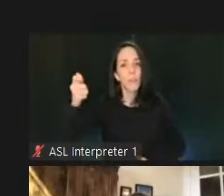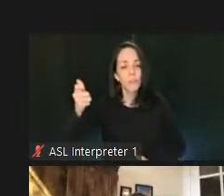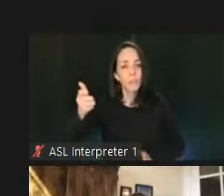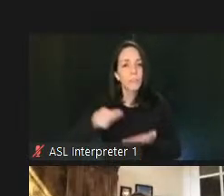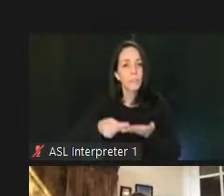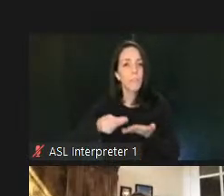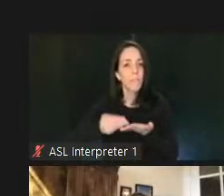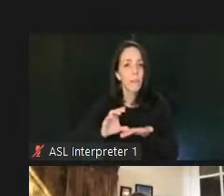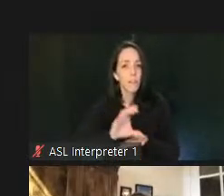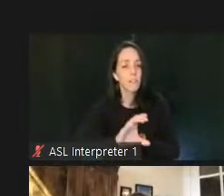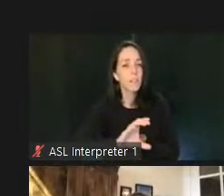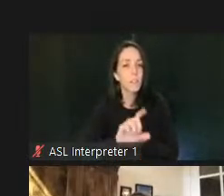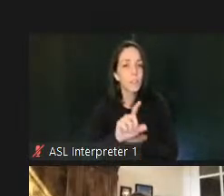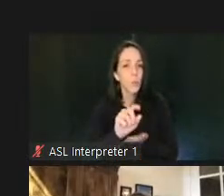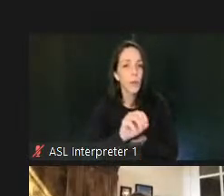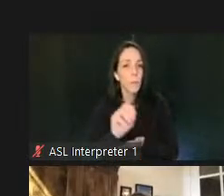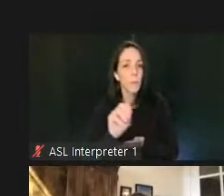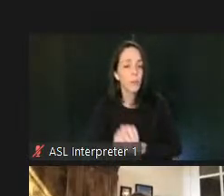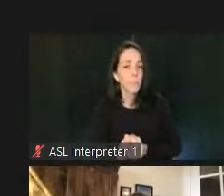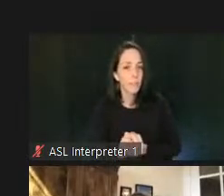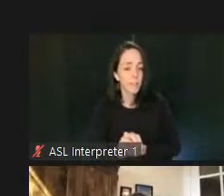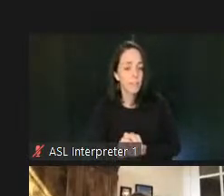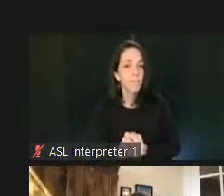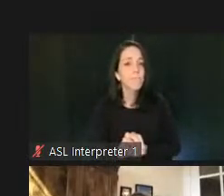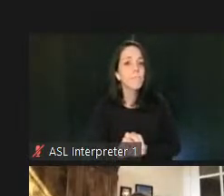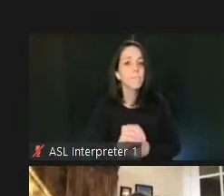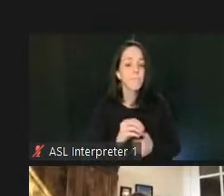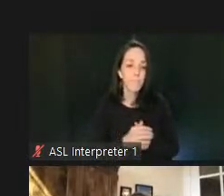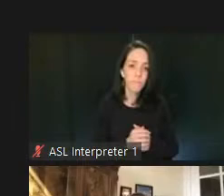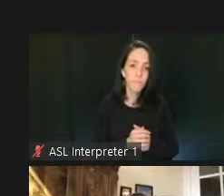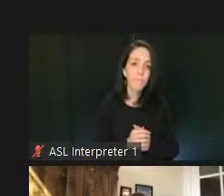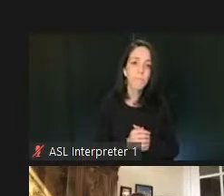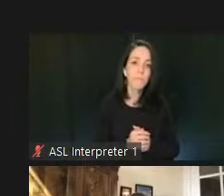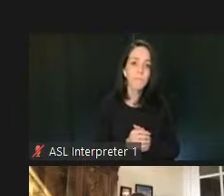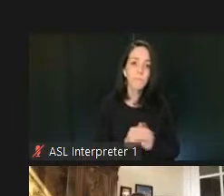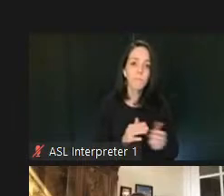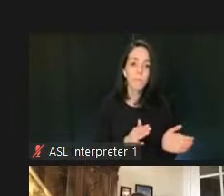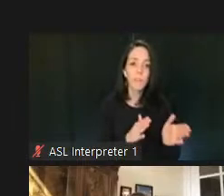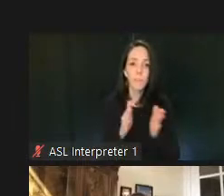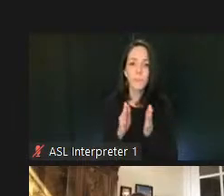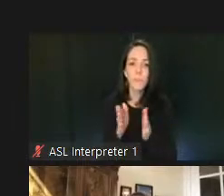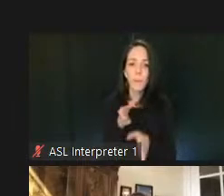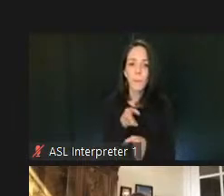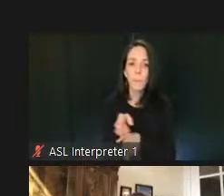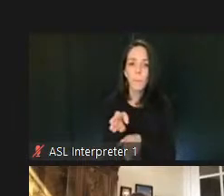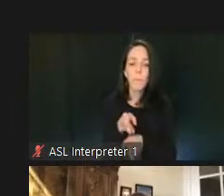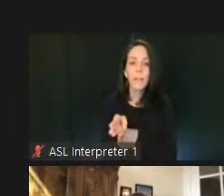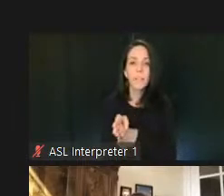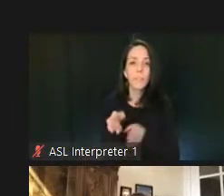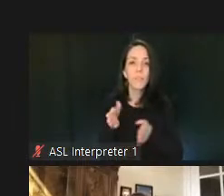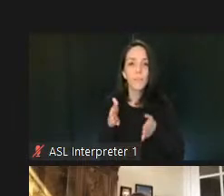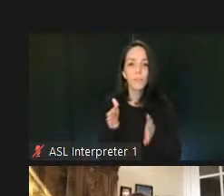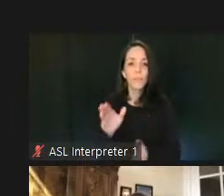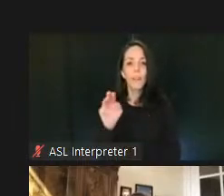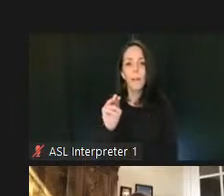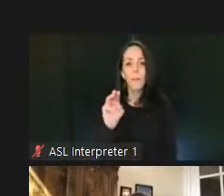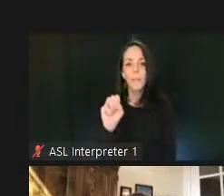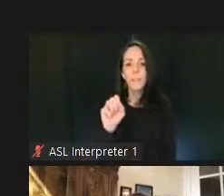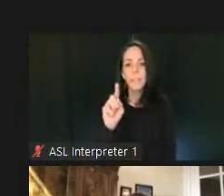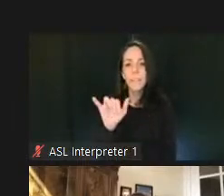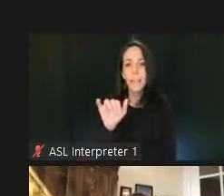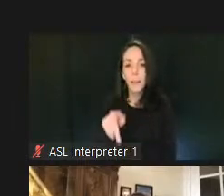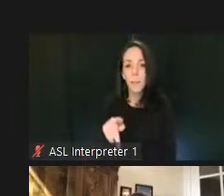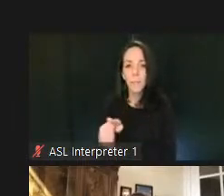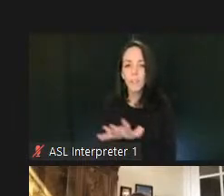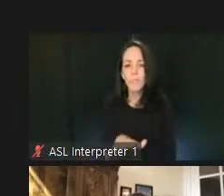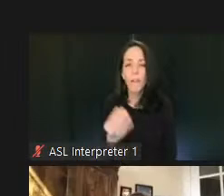at about 20%. And then the Major Streets Transportation Improvement Program at just around